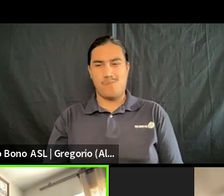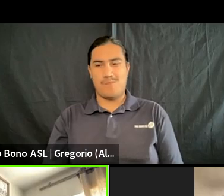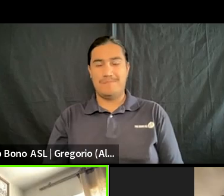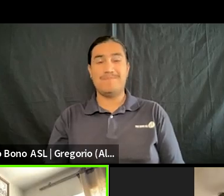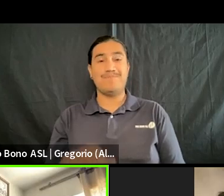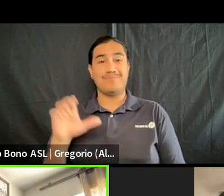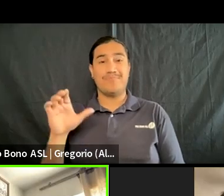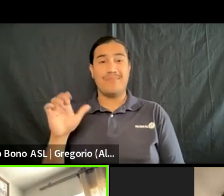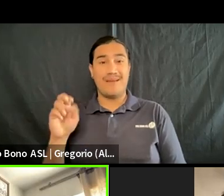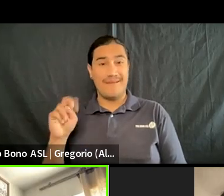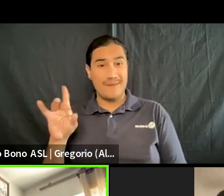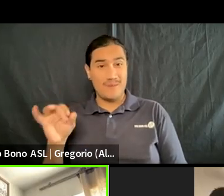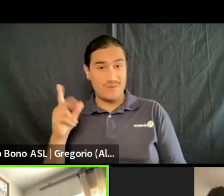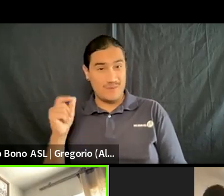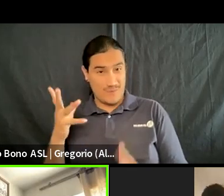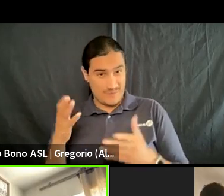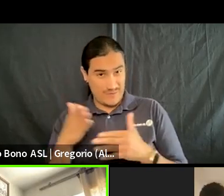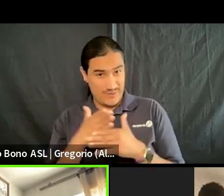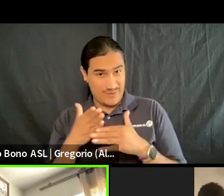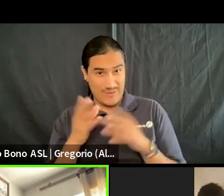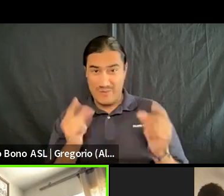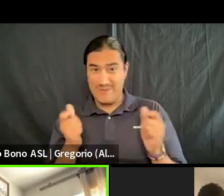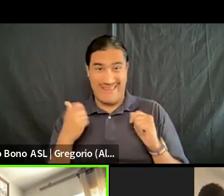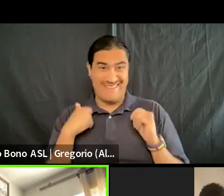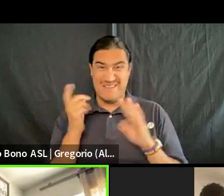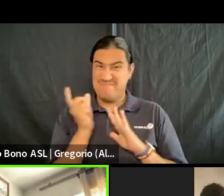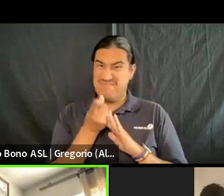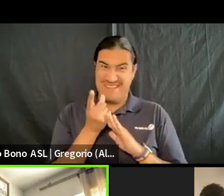Cándido, do we want them to share really quickly? They have like a minute to share.